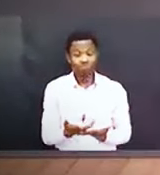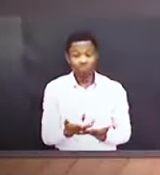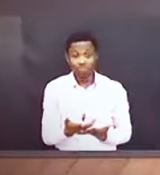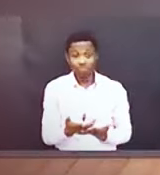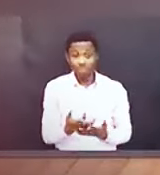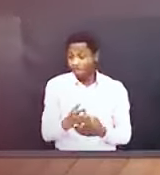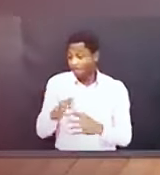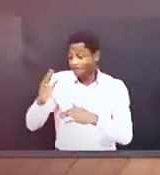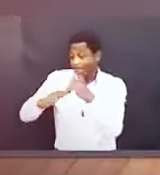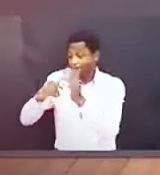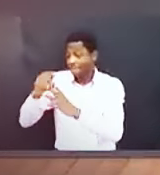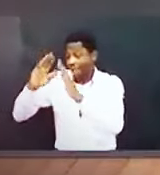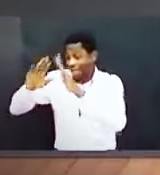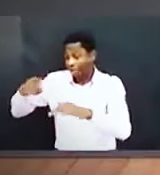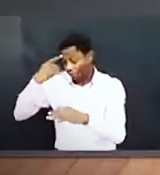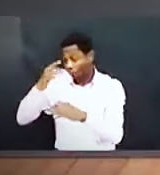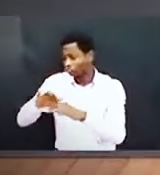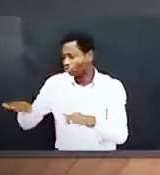God?